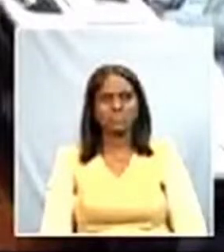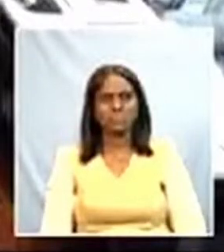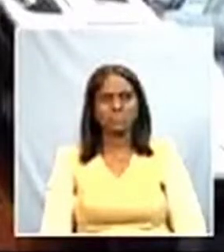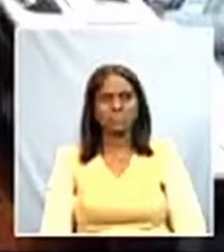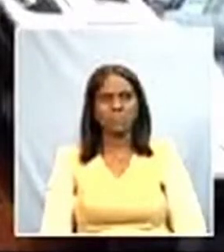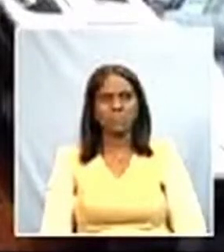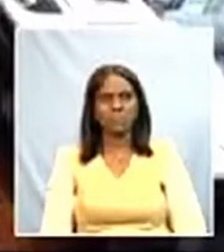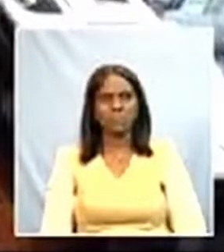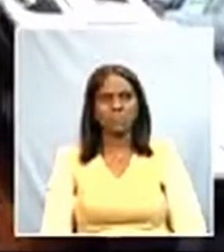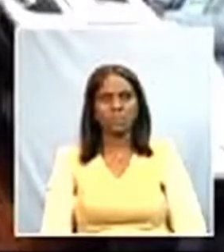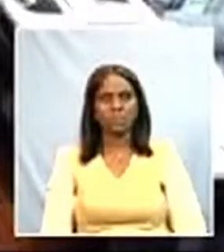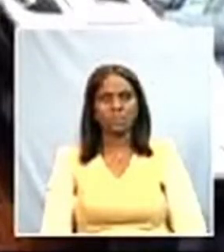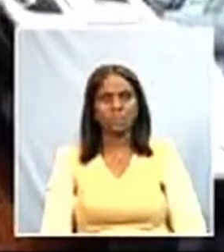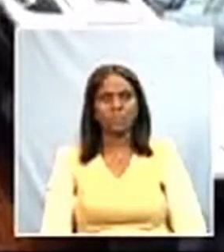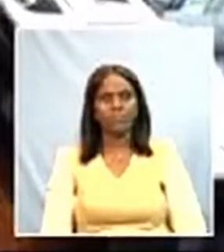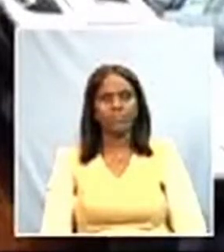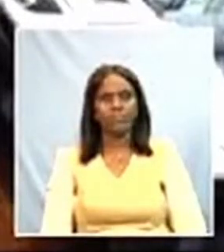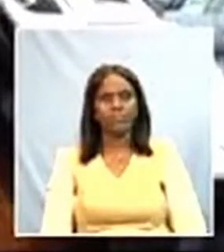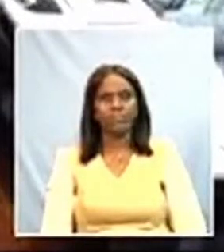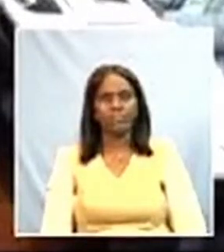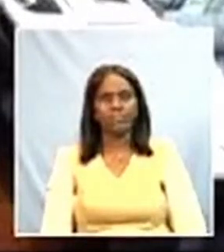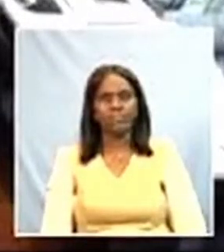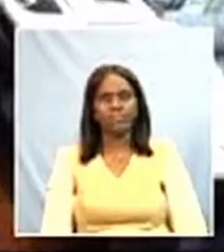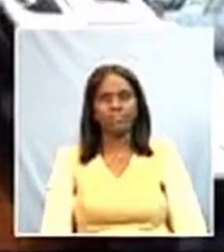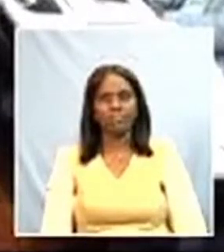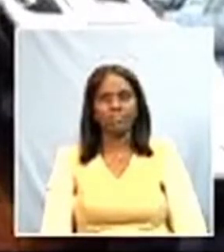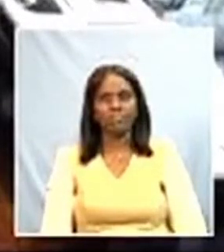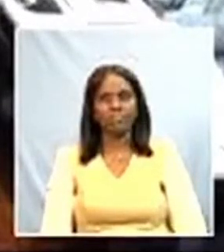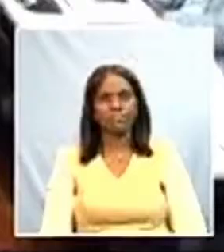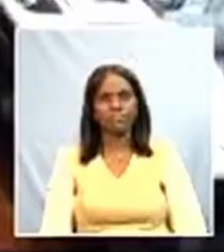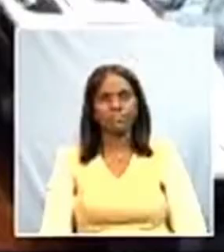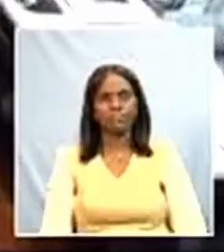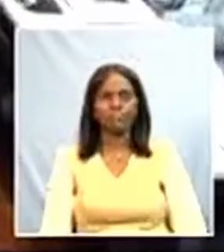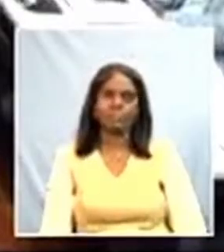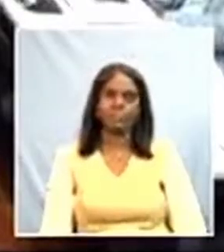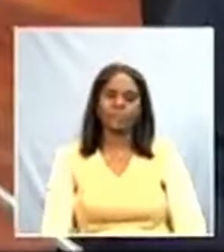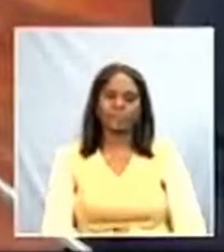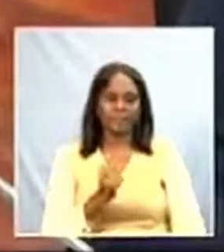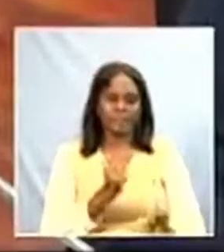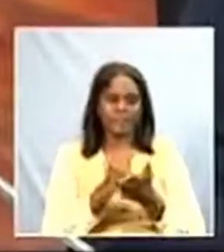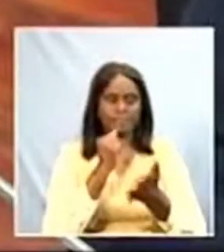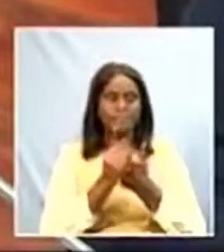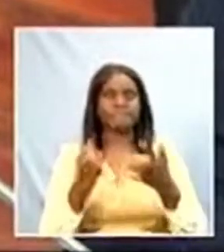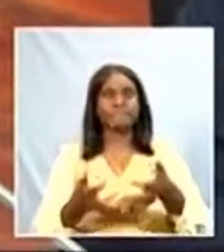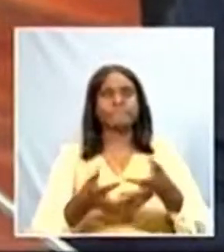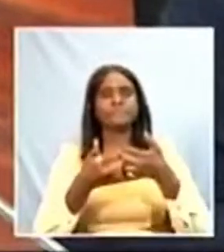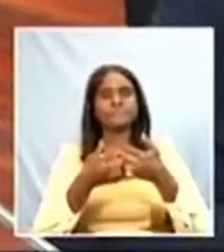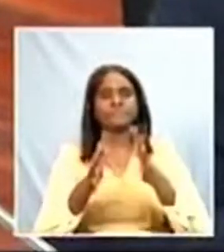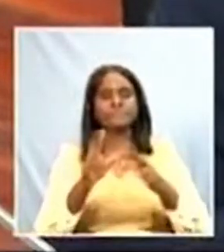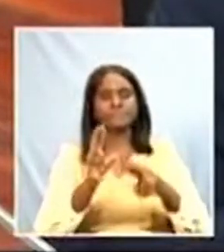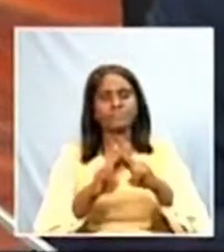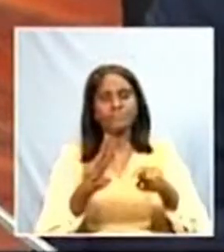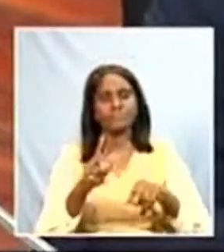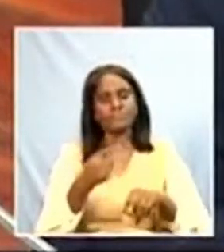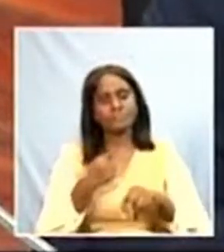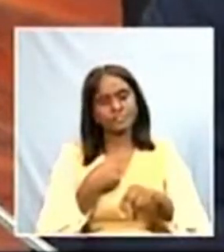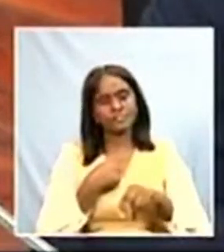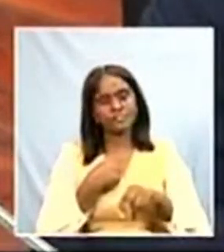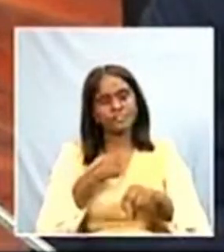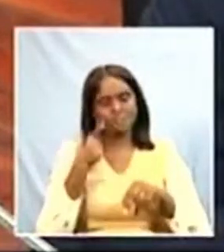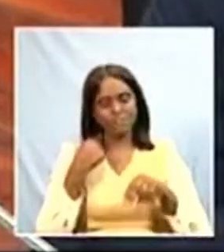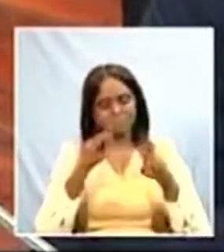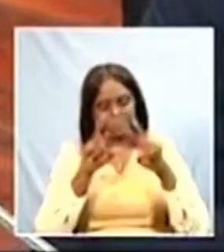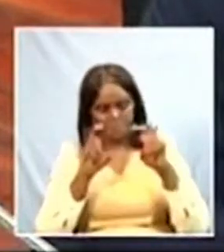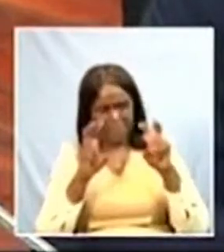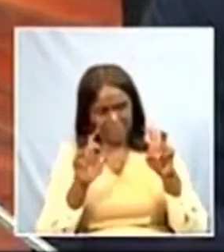Council Secretary. Thank you, Chair. Maybe to help the engineer, Chair, I checked